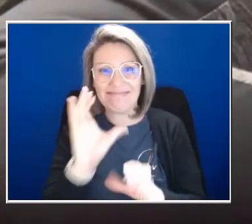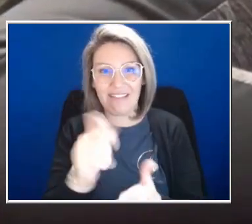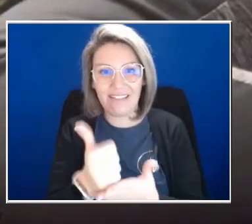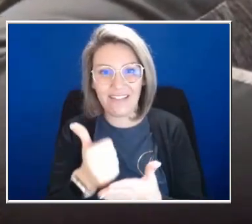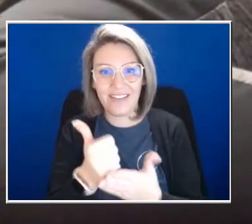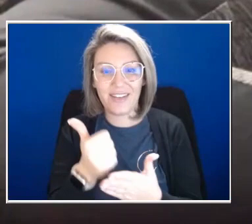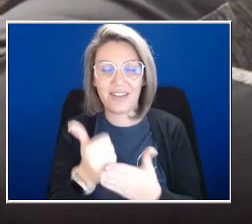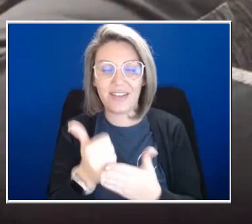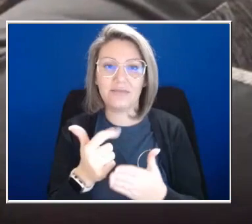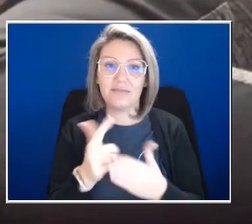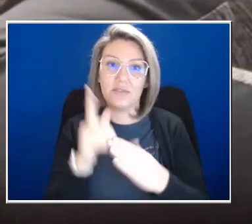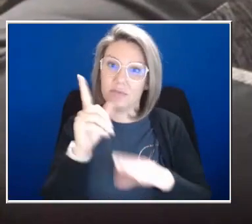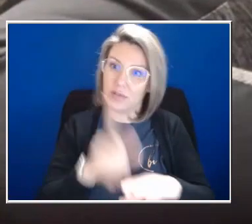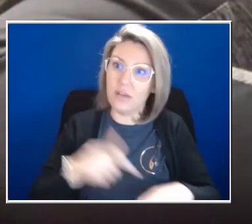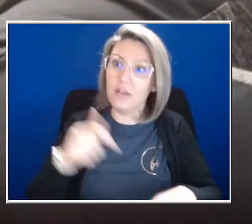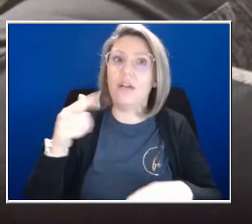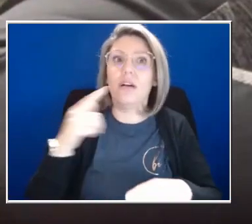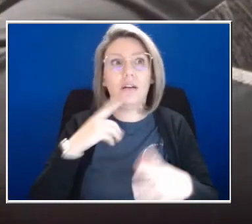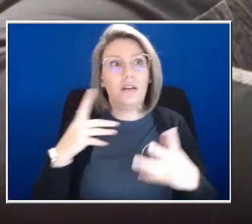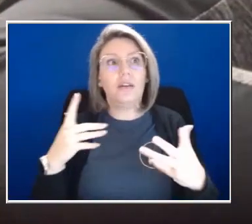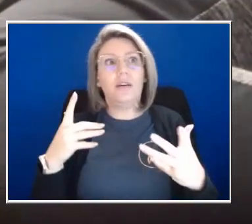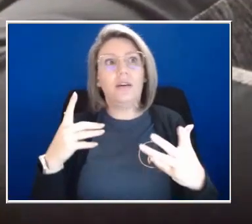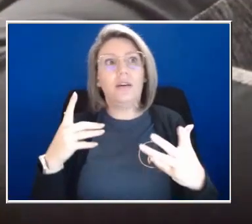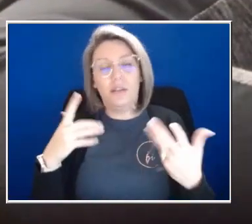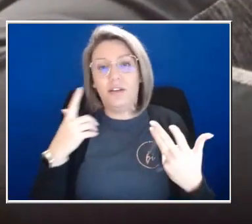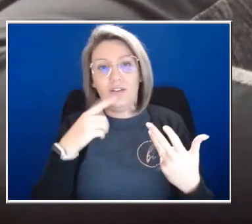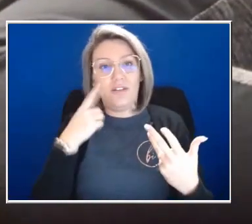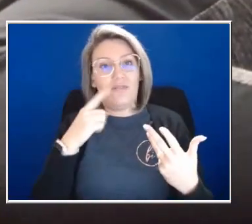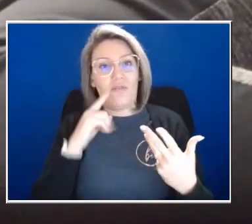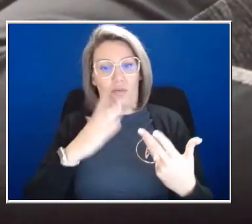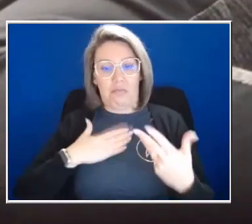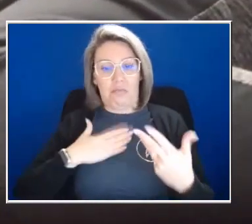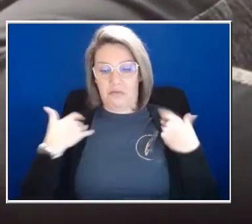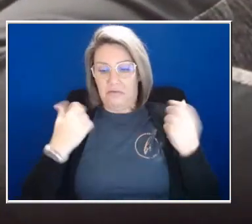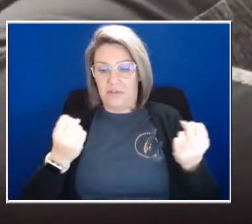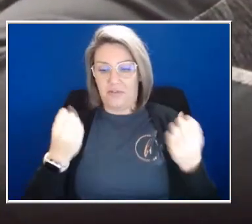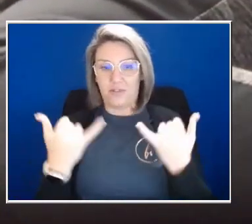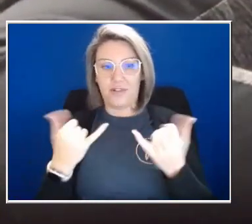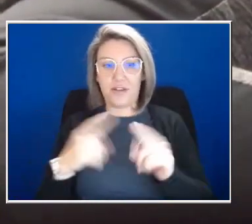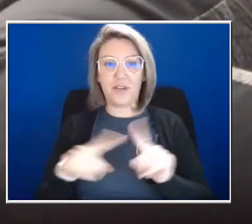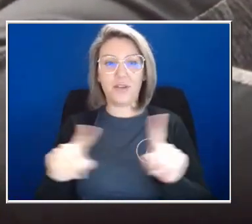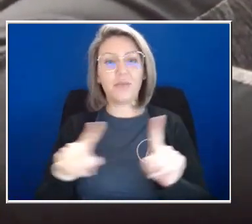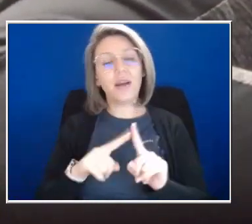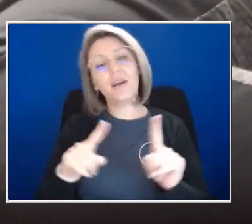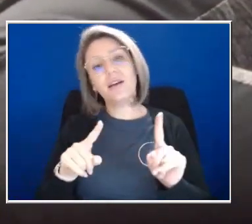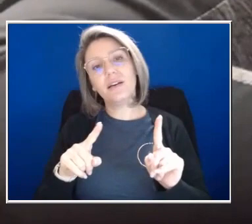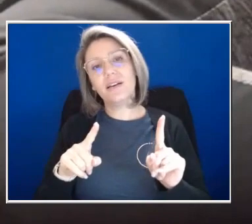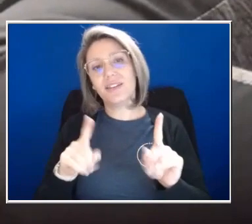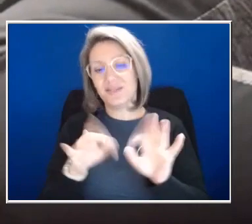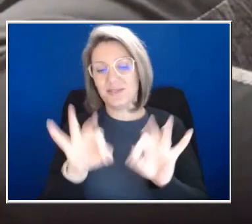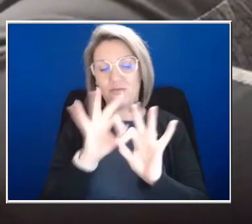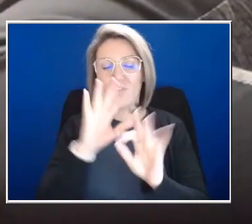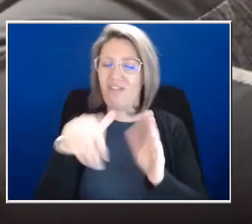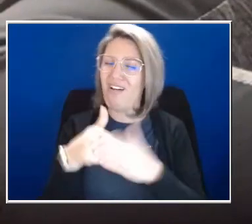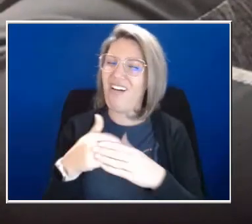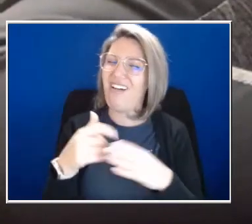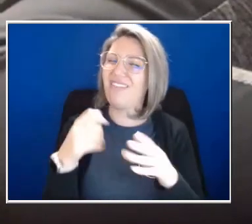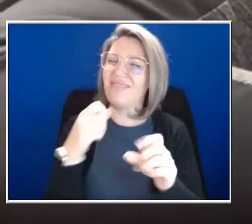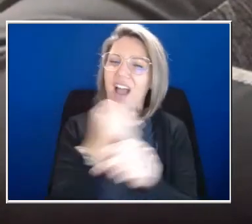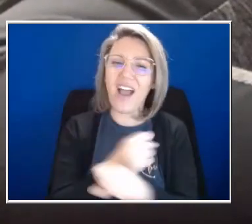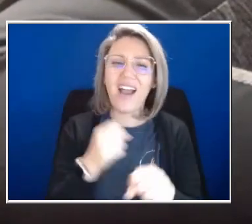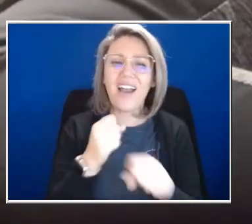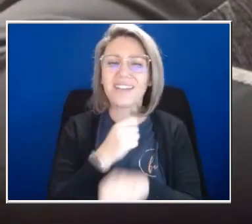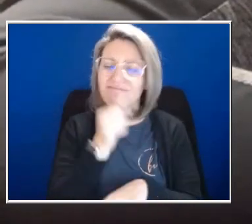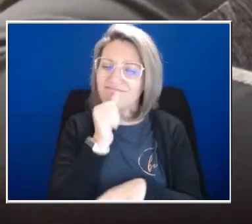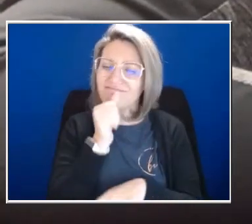was a long road to get to where I am now, but it was so worth all the fighting and all of the